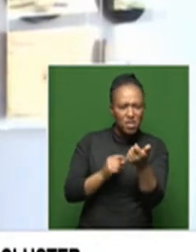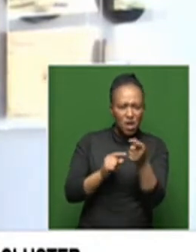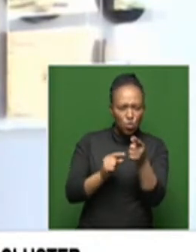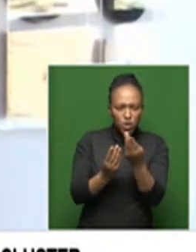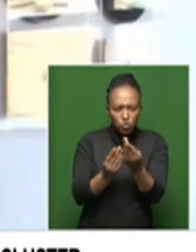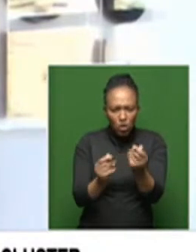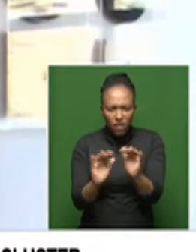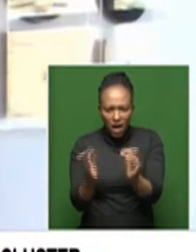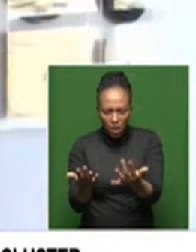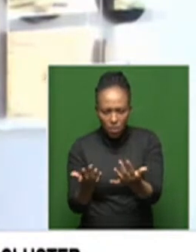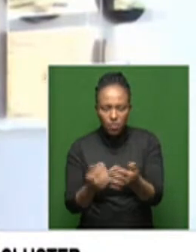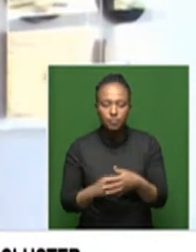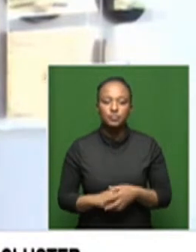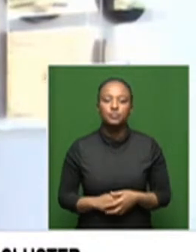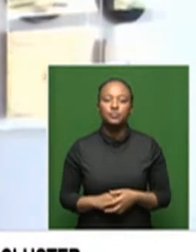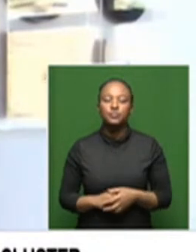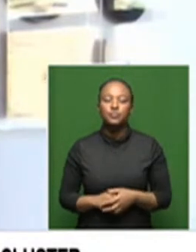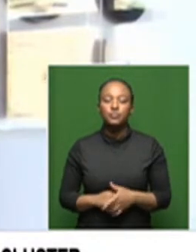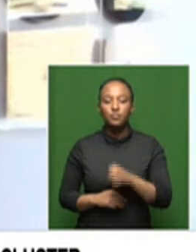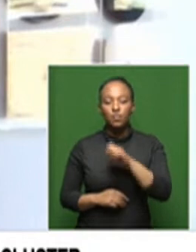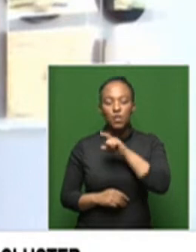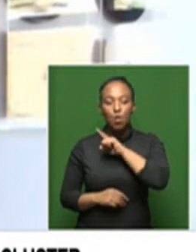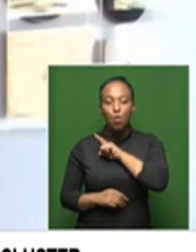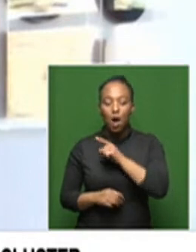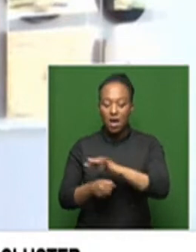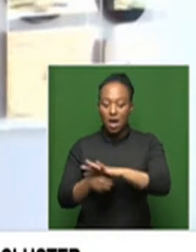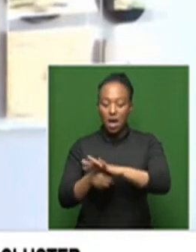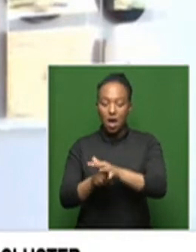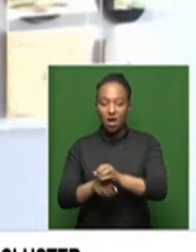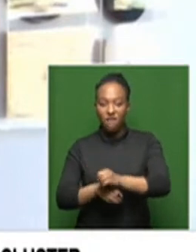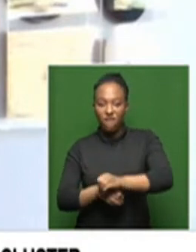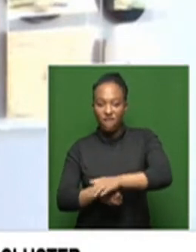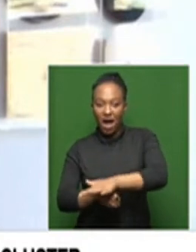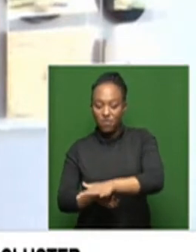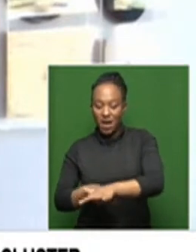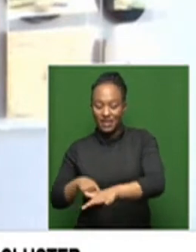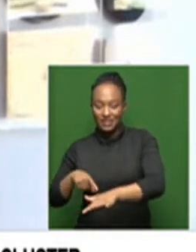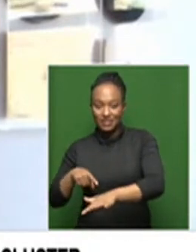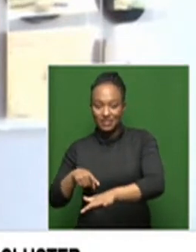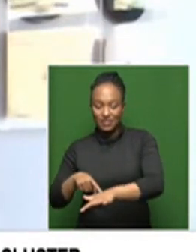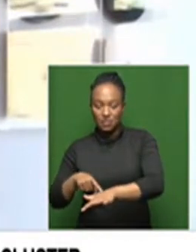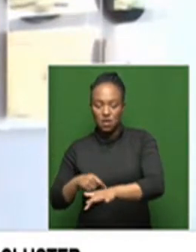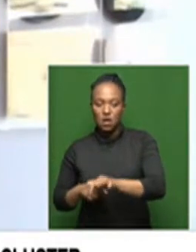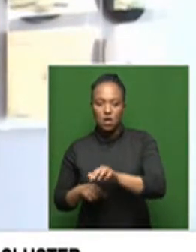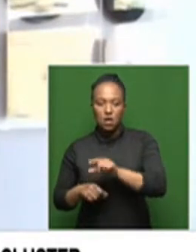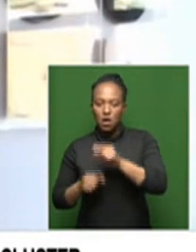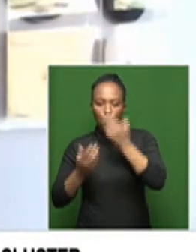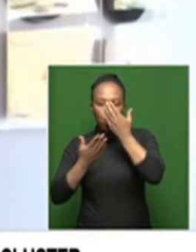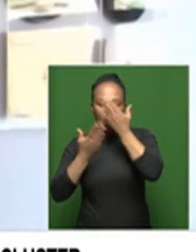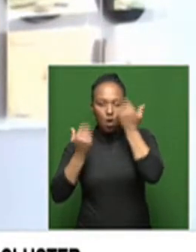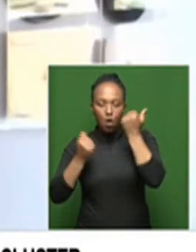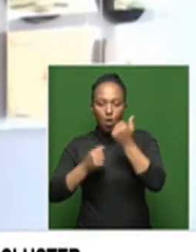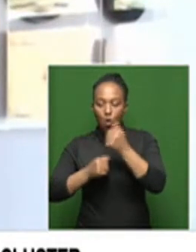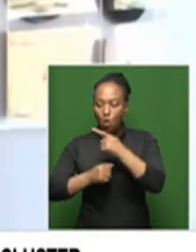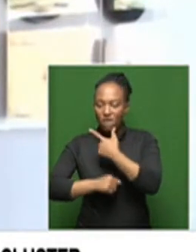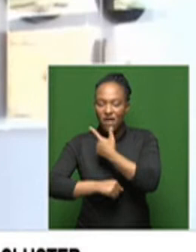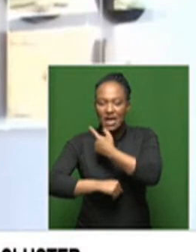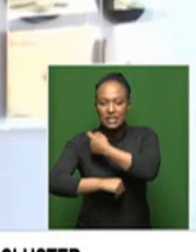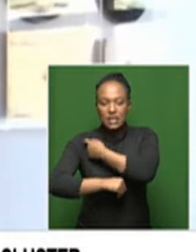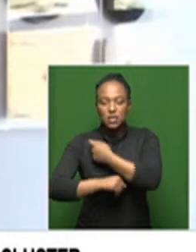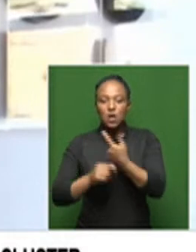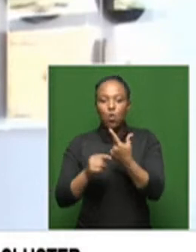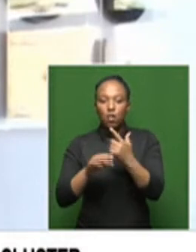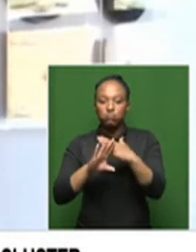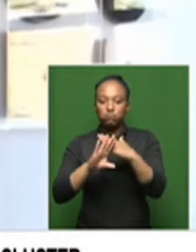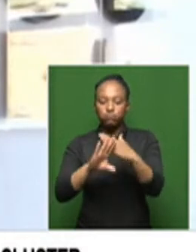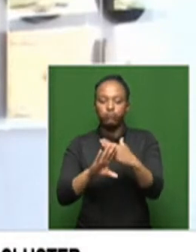to it? But we also, because of our variant, and because we don't know how well some of these vaccines are going to perform in the